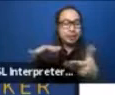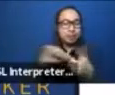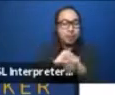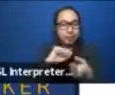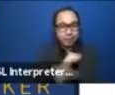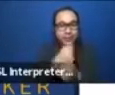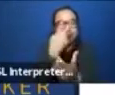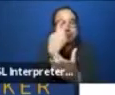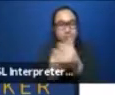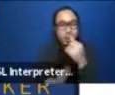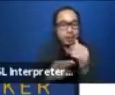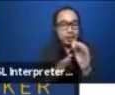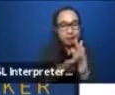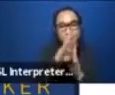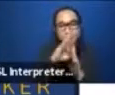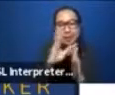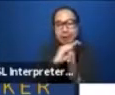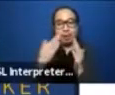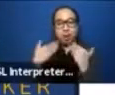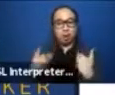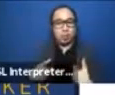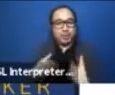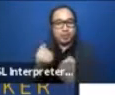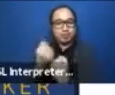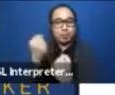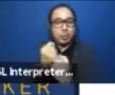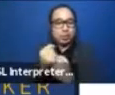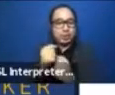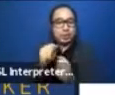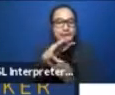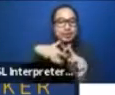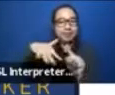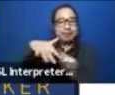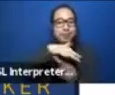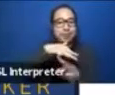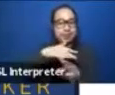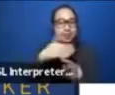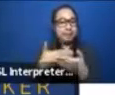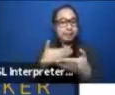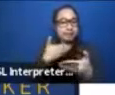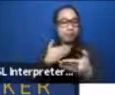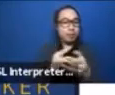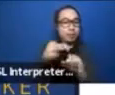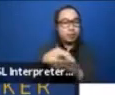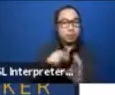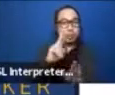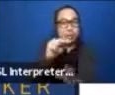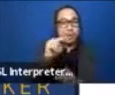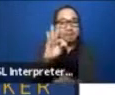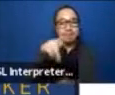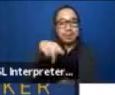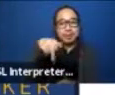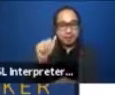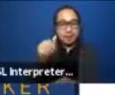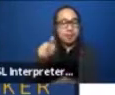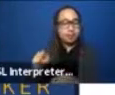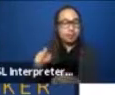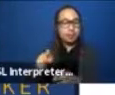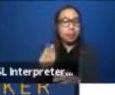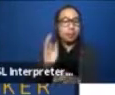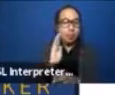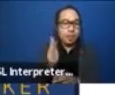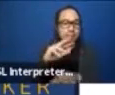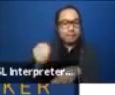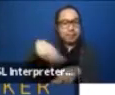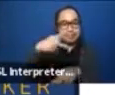humanitarian settings. Prior to joining the UNFPA APRO, she worked in the Philippines, Pakistan,